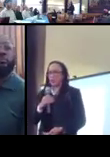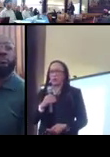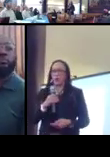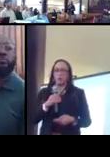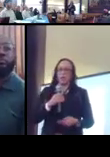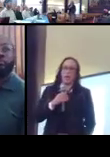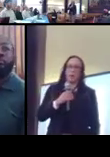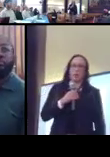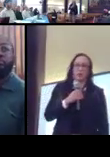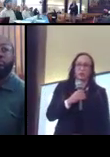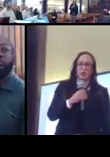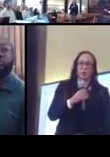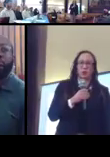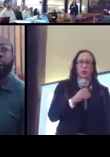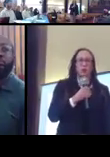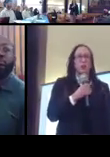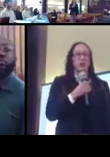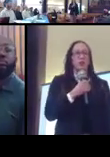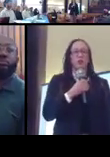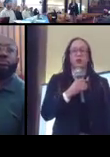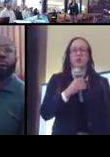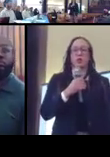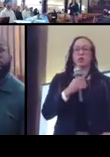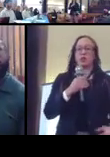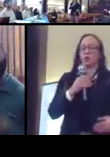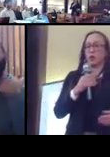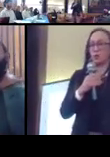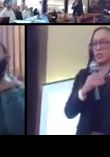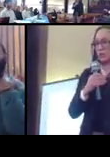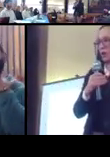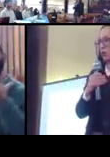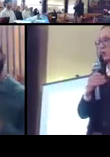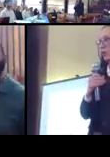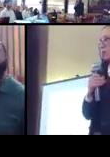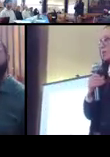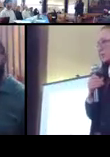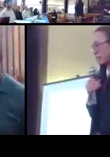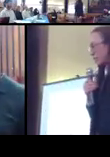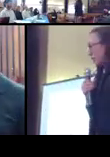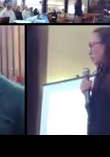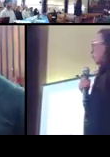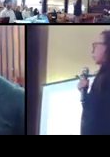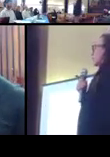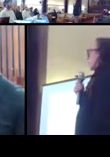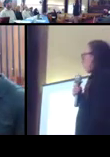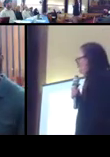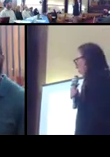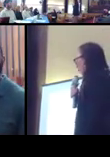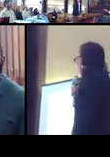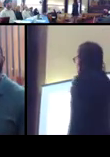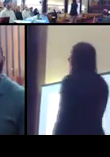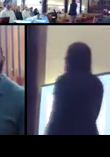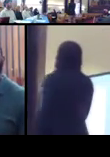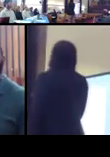the tragedy that happened in the neighborhood. We thought that it was an incredibly difficult time. It still is. We have a